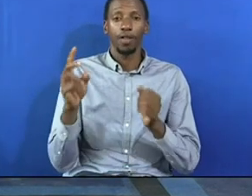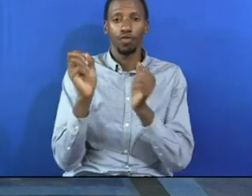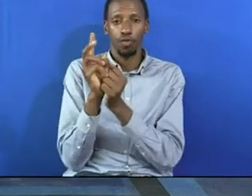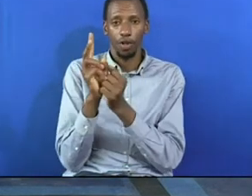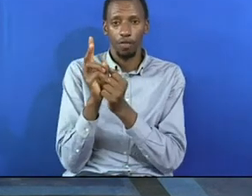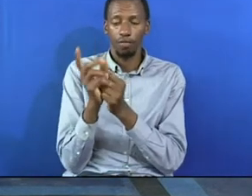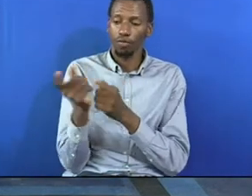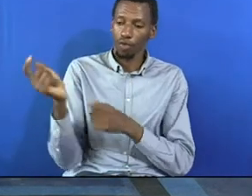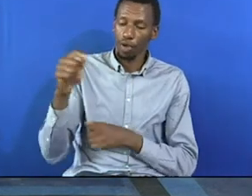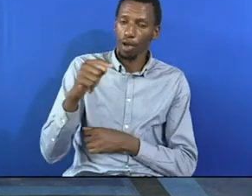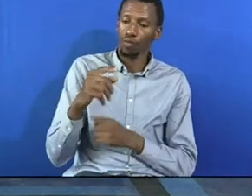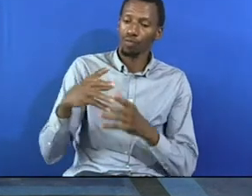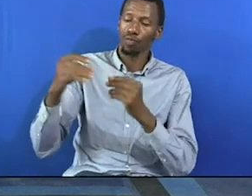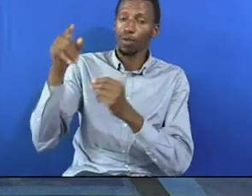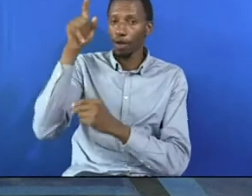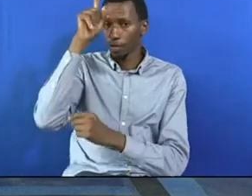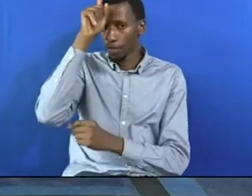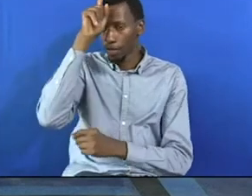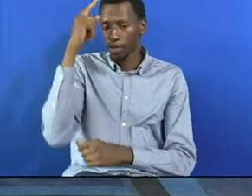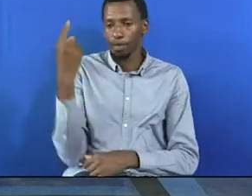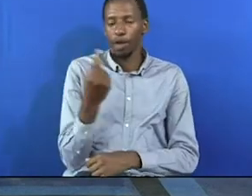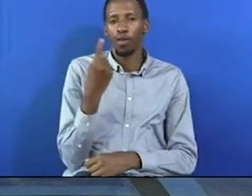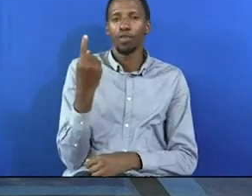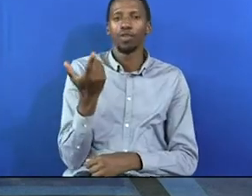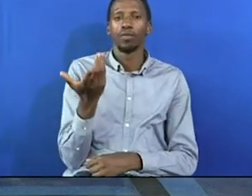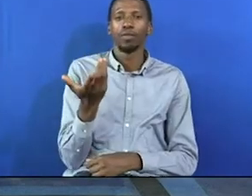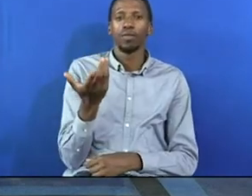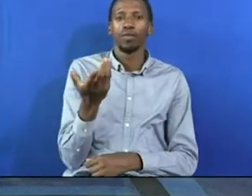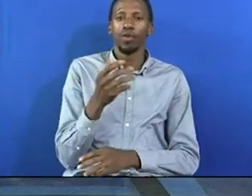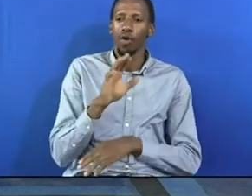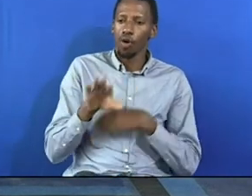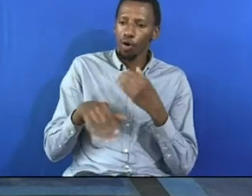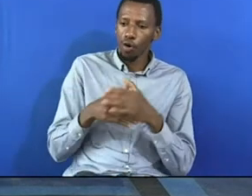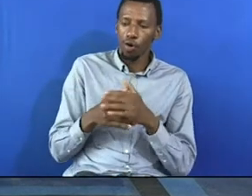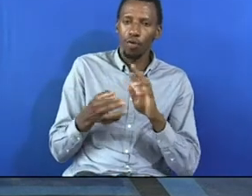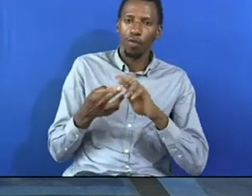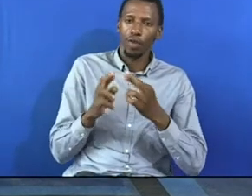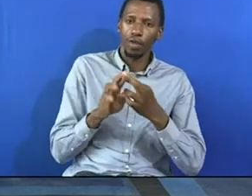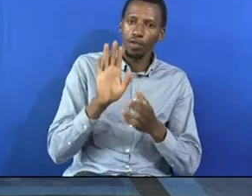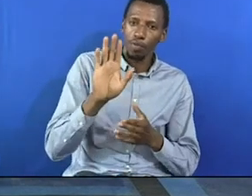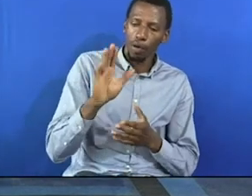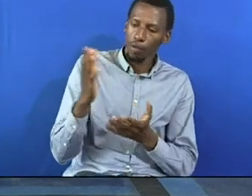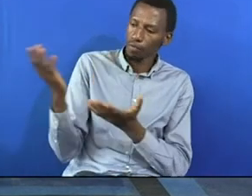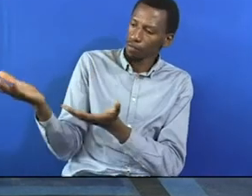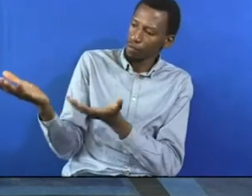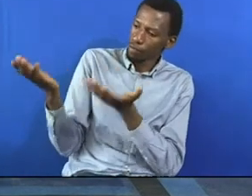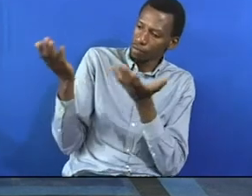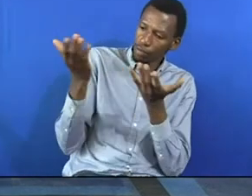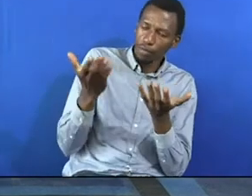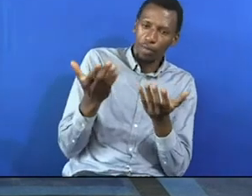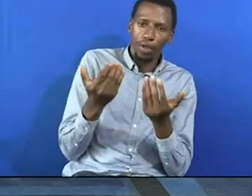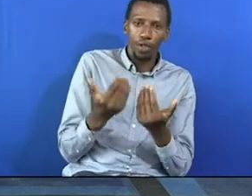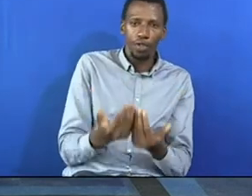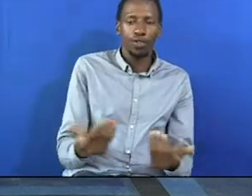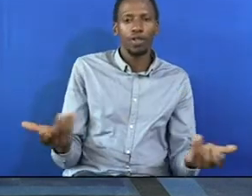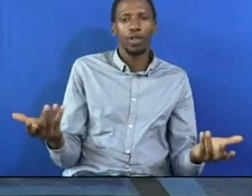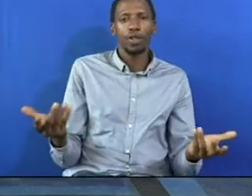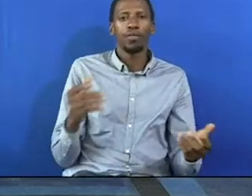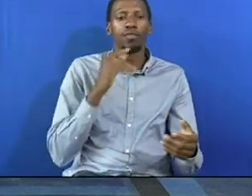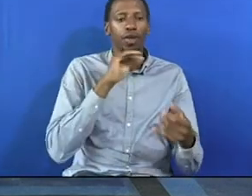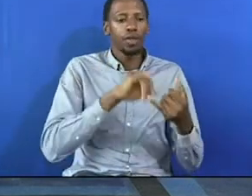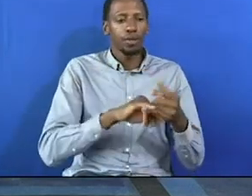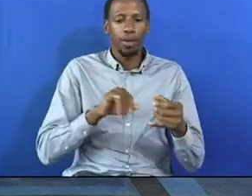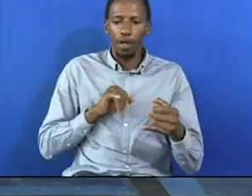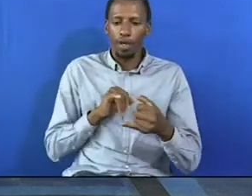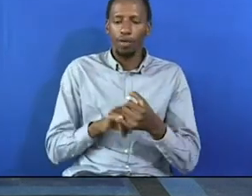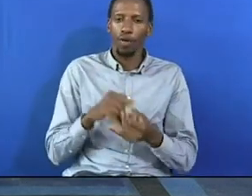home alone. Everyone else among your relatives is bringing small children, spouse, and what have you.